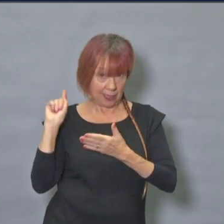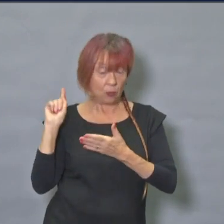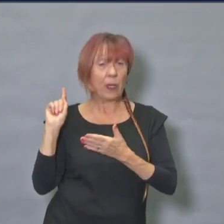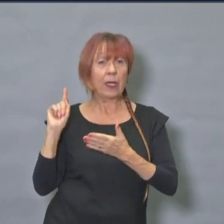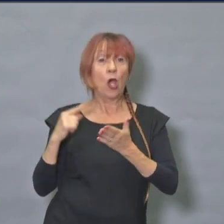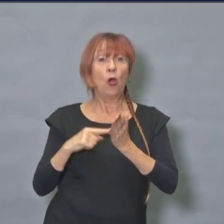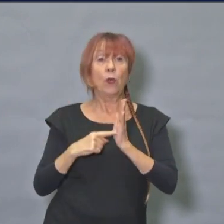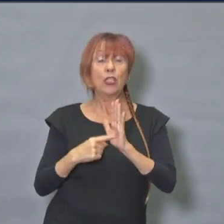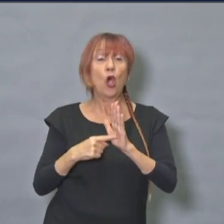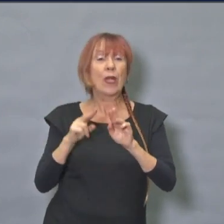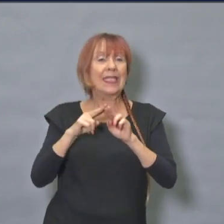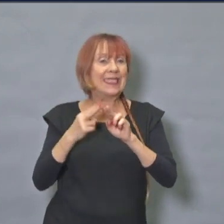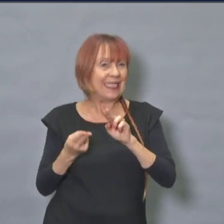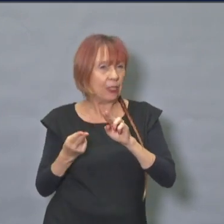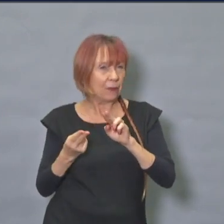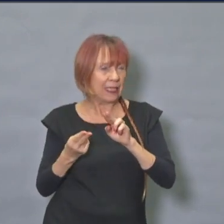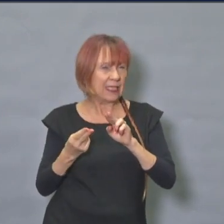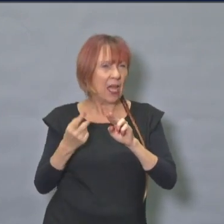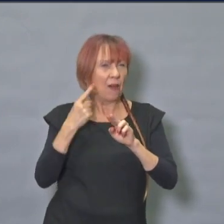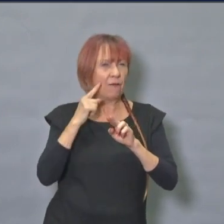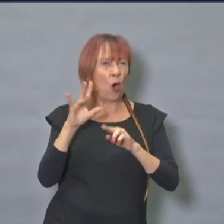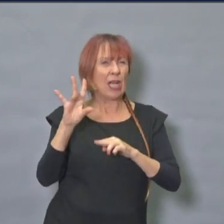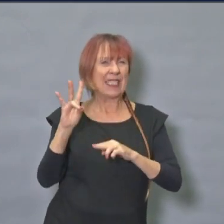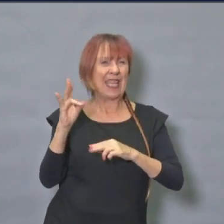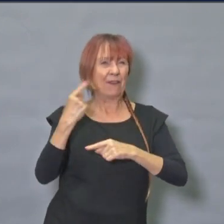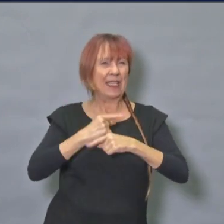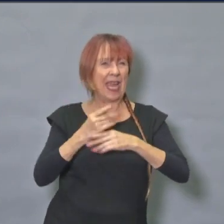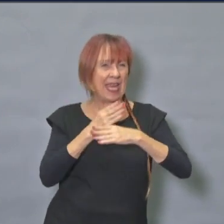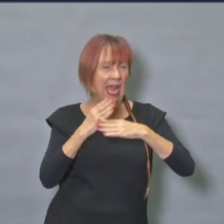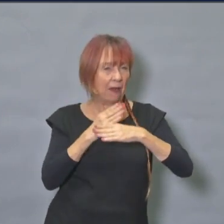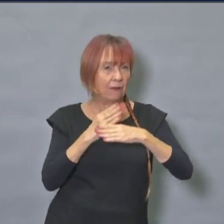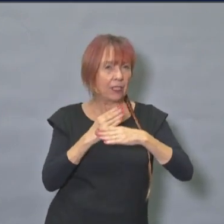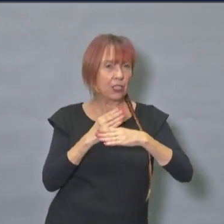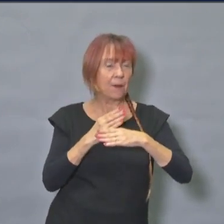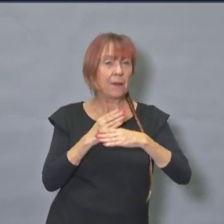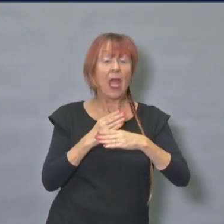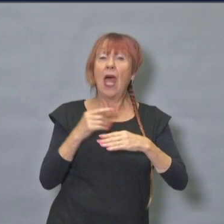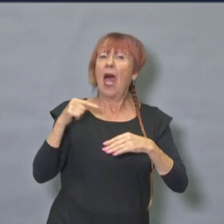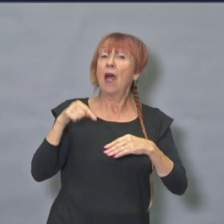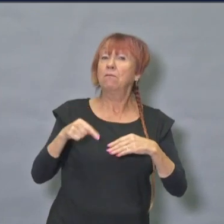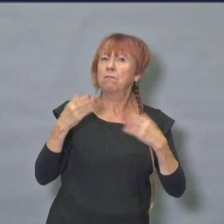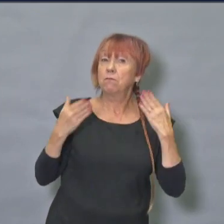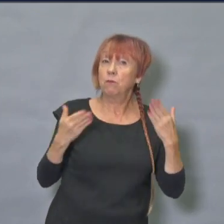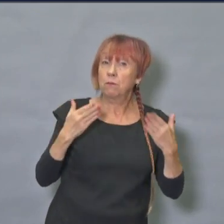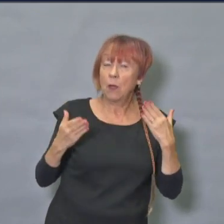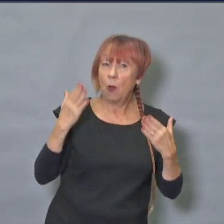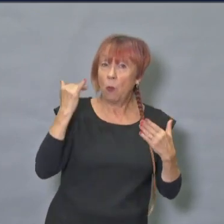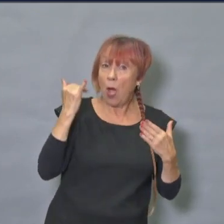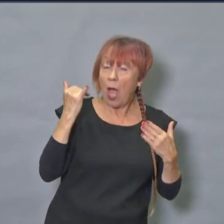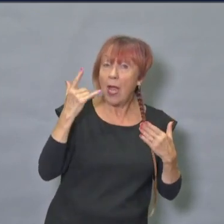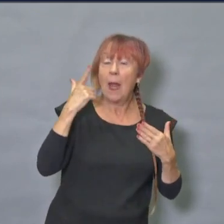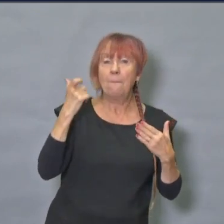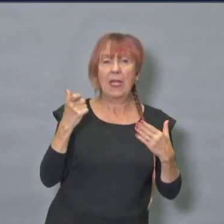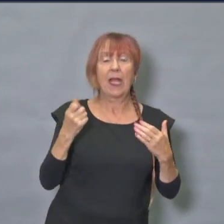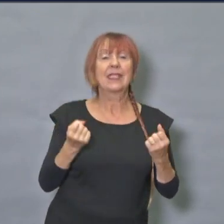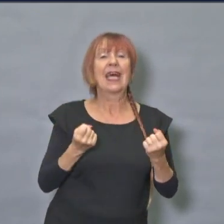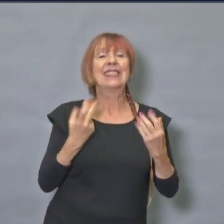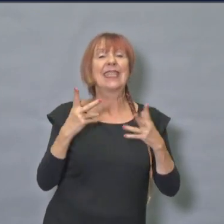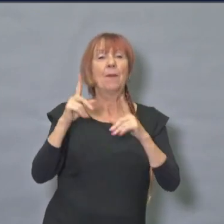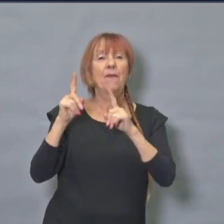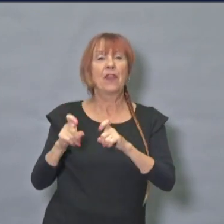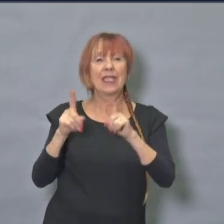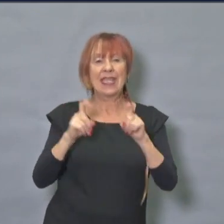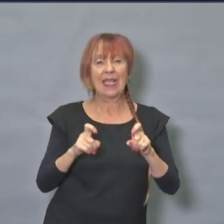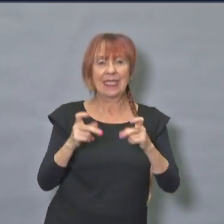a decrease in the 7-day average of diagnostic tests, and this is probably reflective of having some of the testing